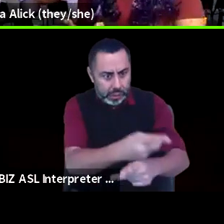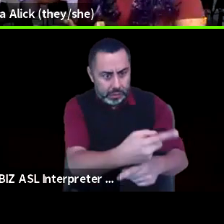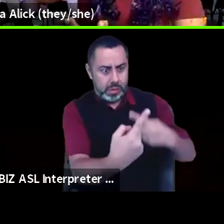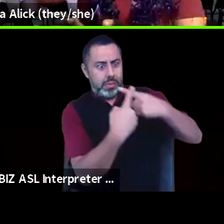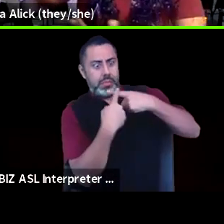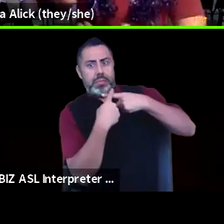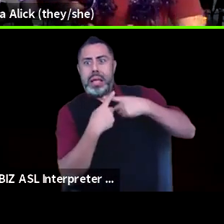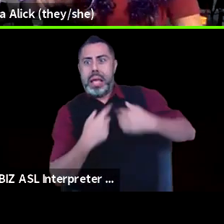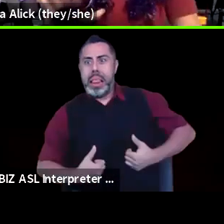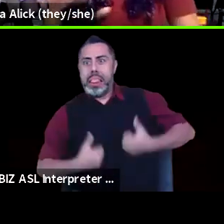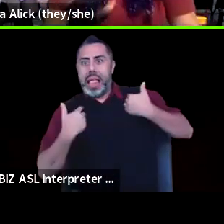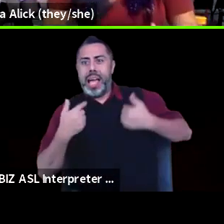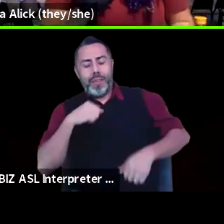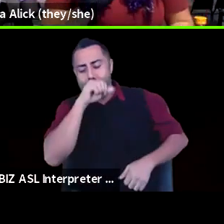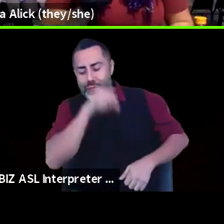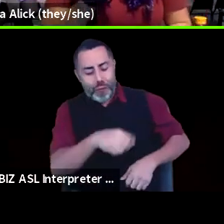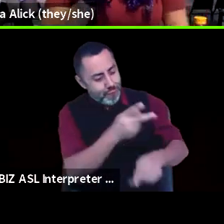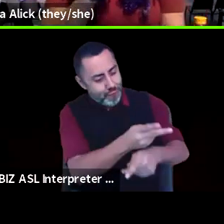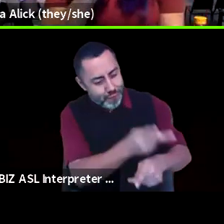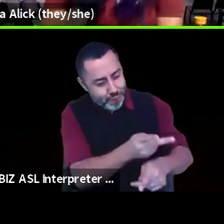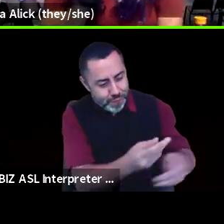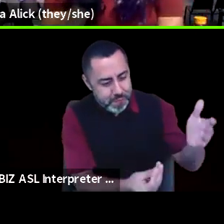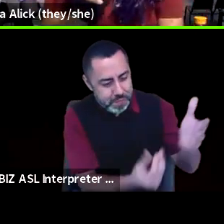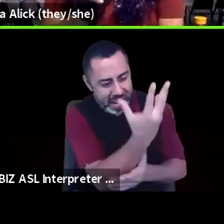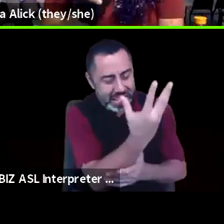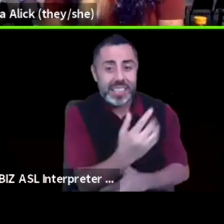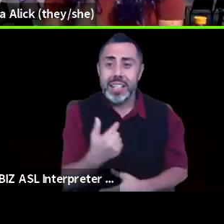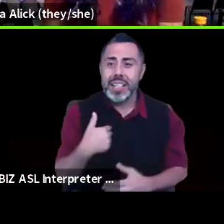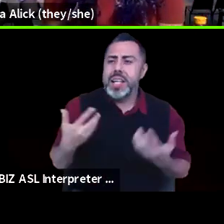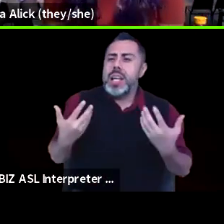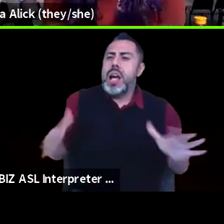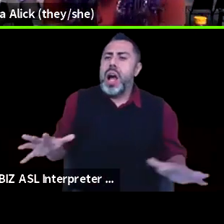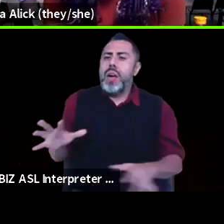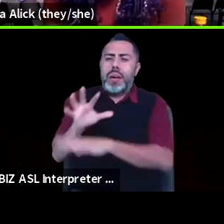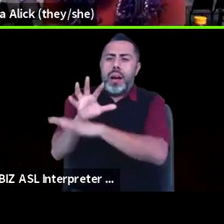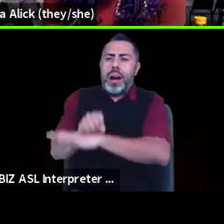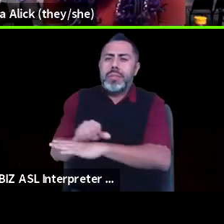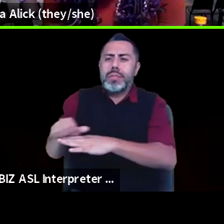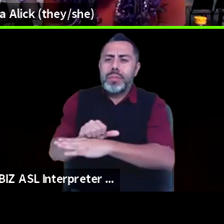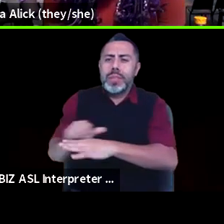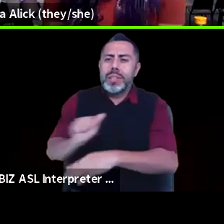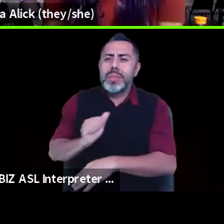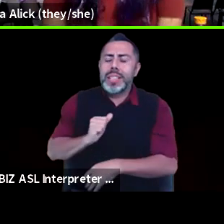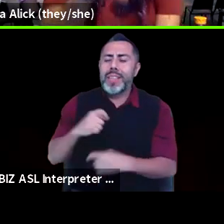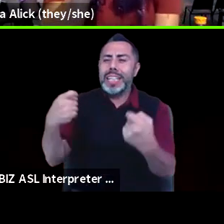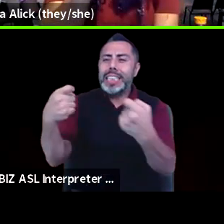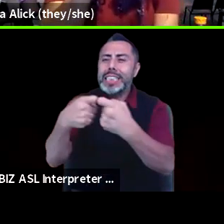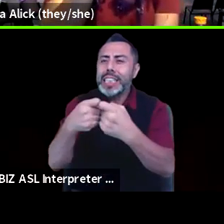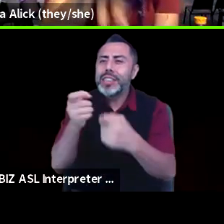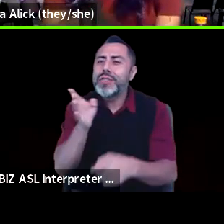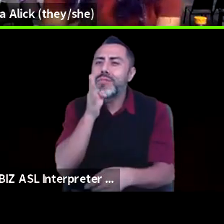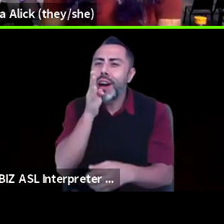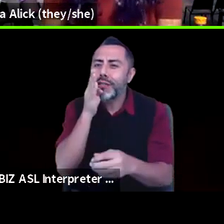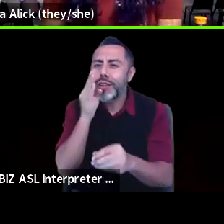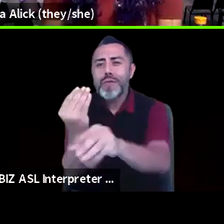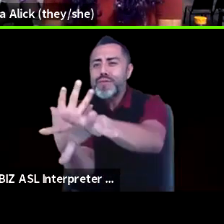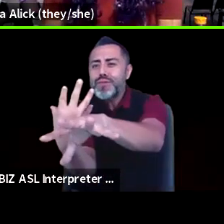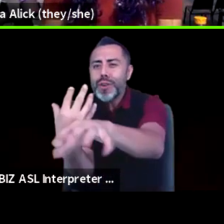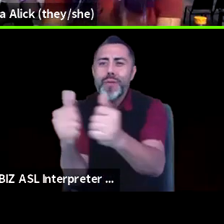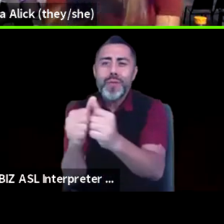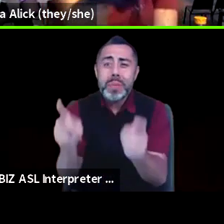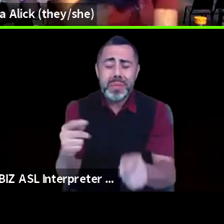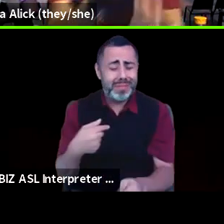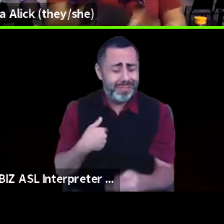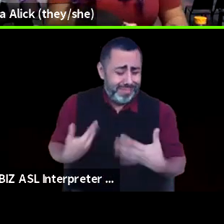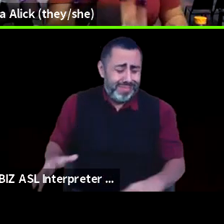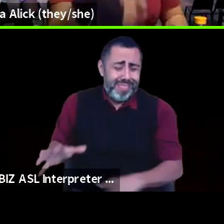love taking care of those plants. I already had a practice of doing digital brunches with folks. So I'm still doing my digital